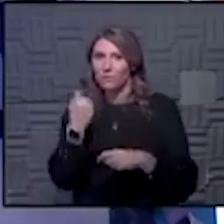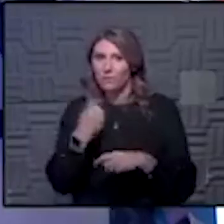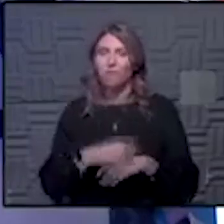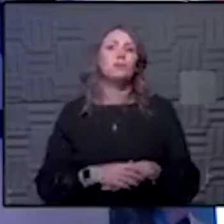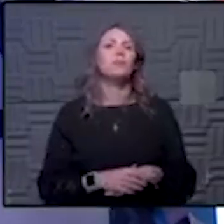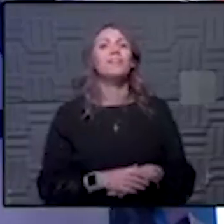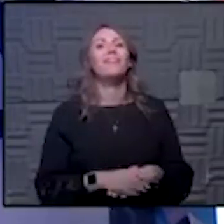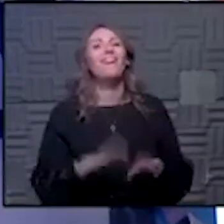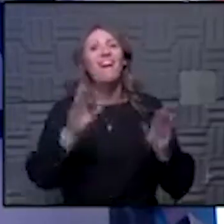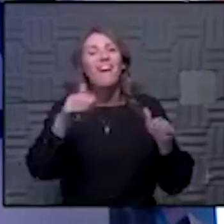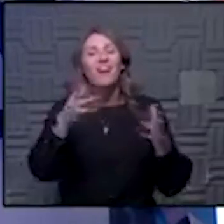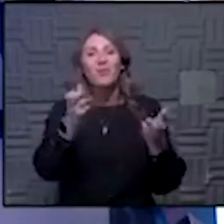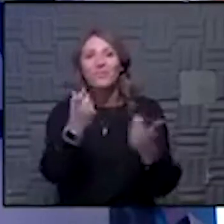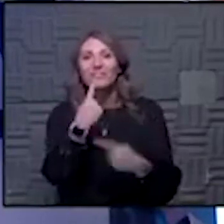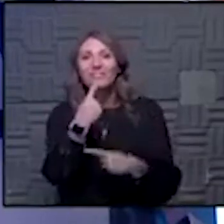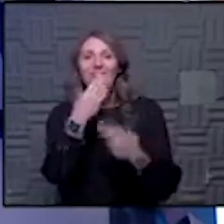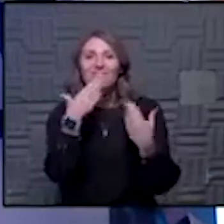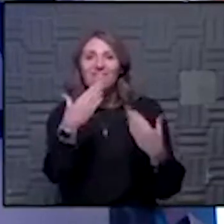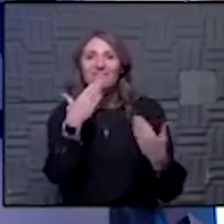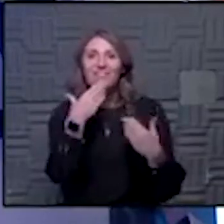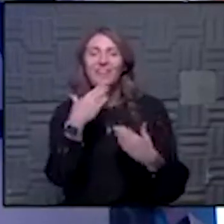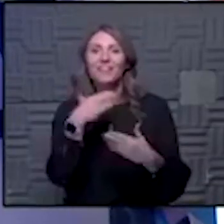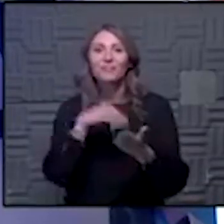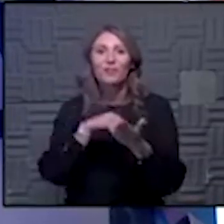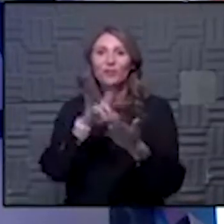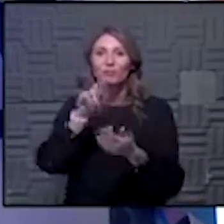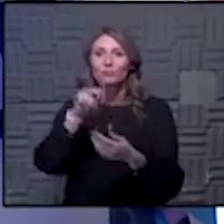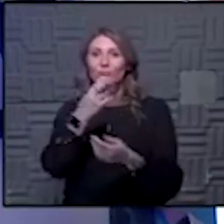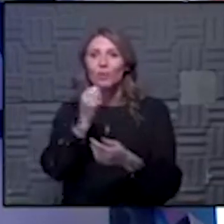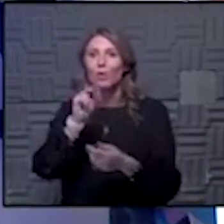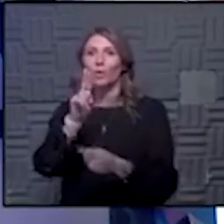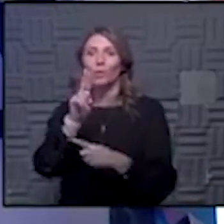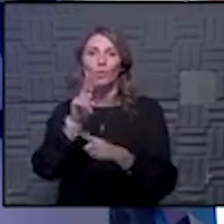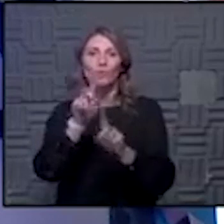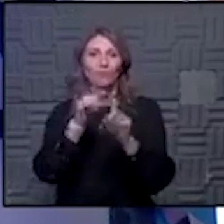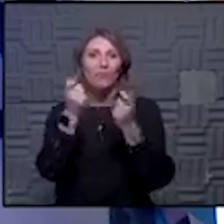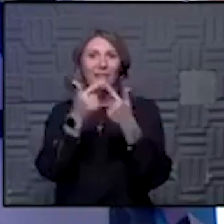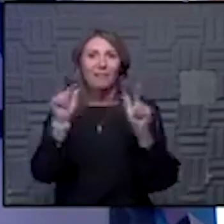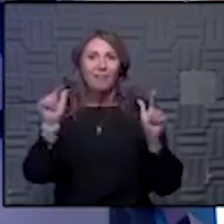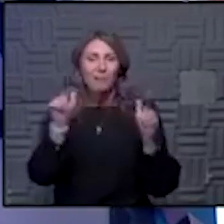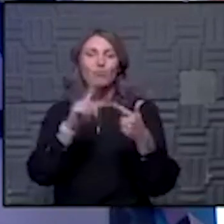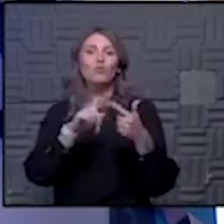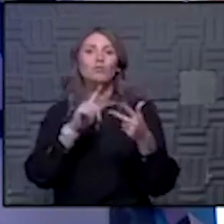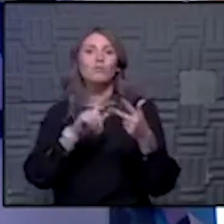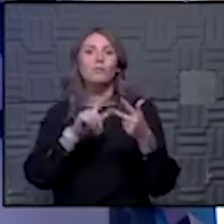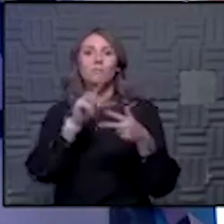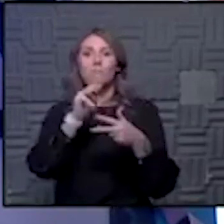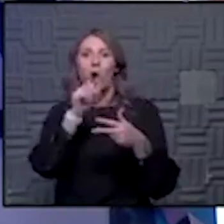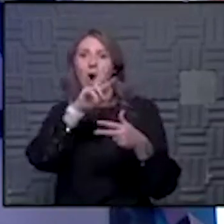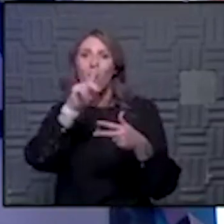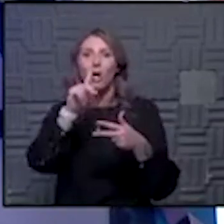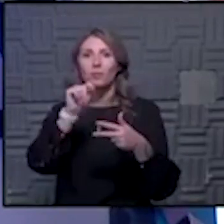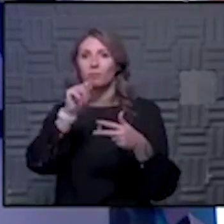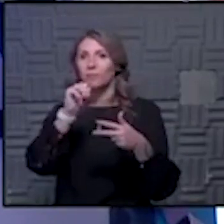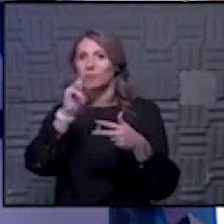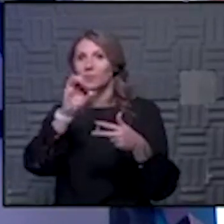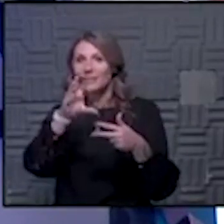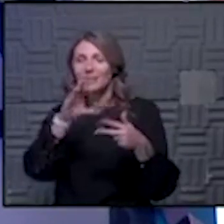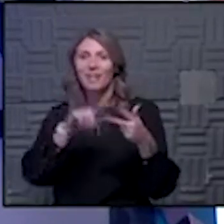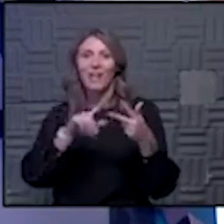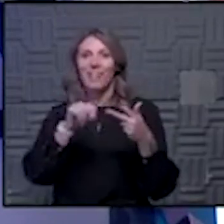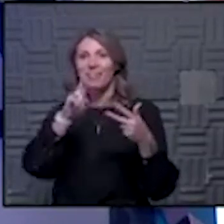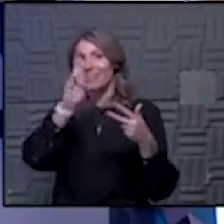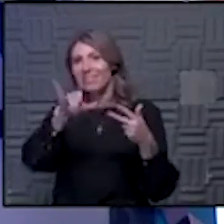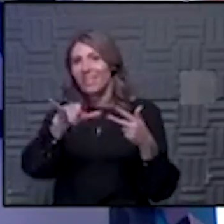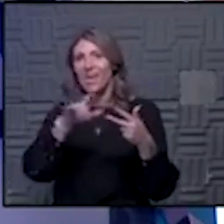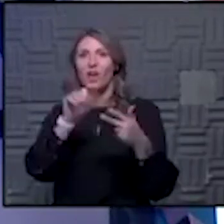Hey guys, I just want to say thanks to Dr. Raghu. I did get from Liberty Hospital, Dr. Mark Steele over at Truman, and Dr. Larry Botts at